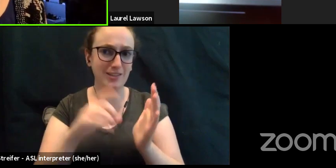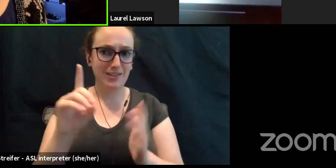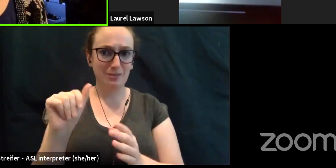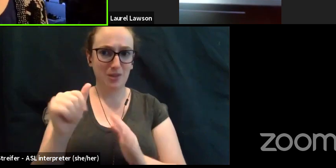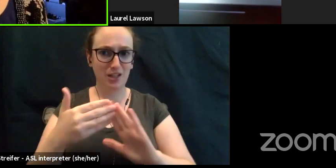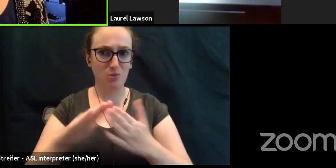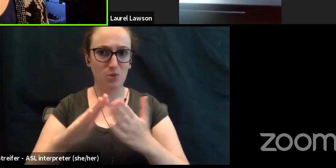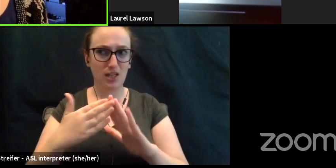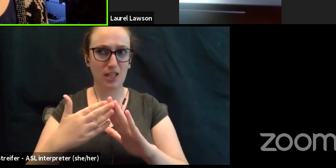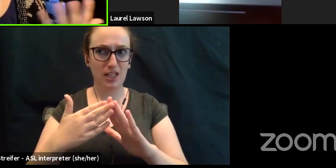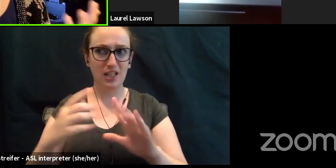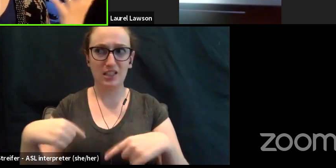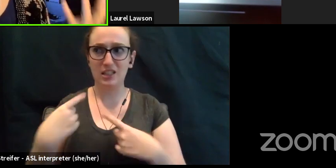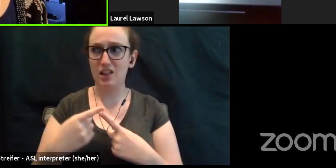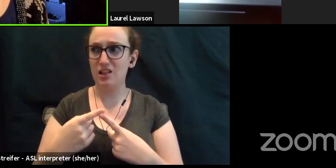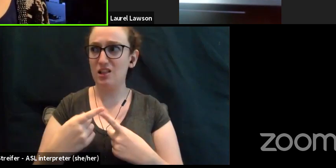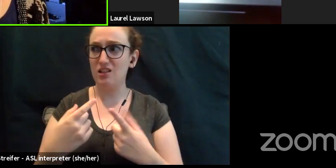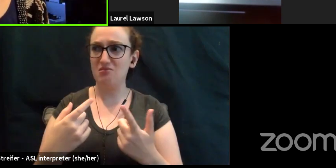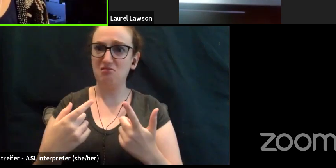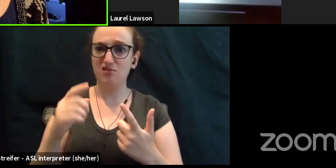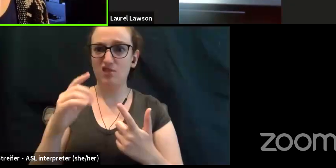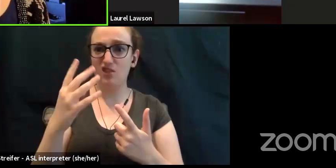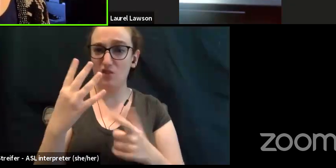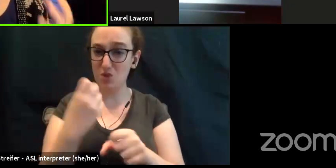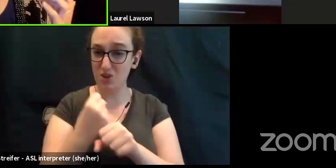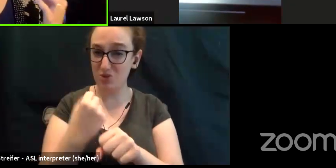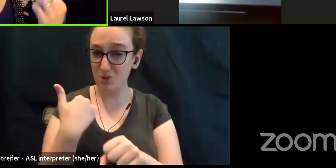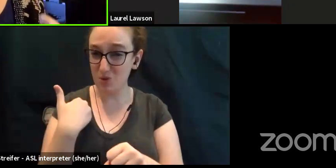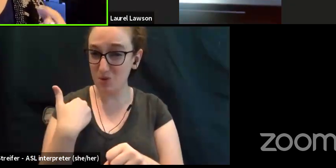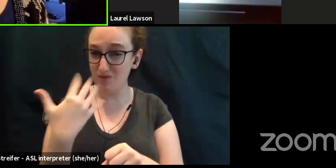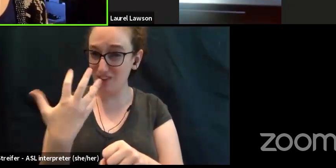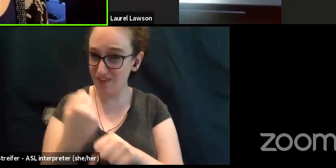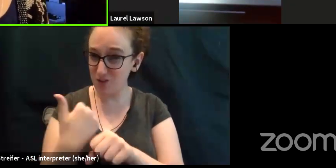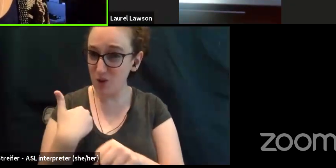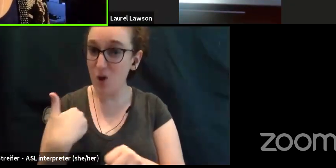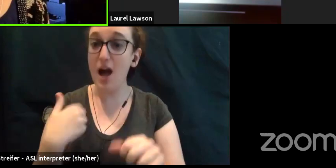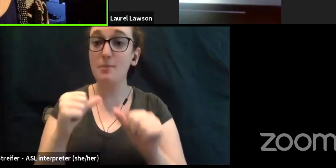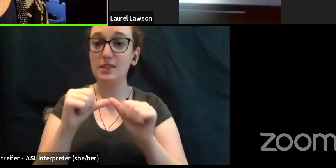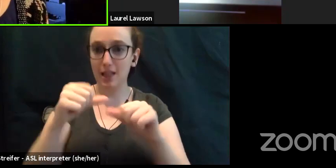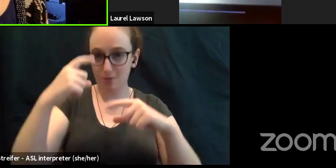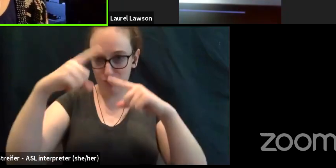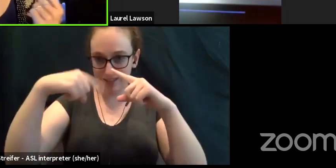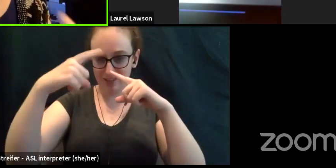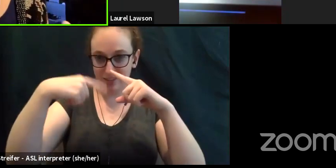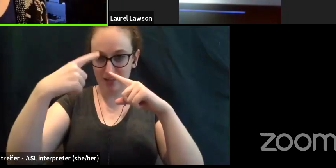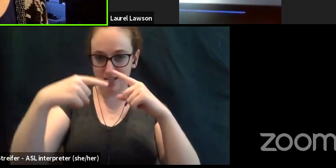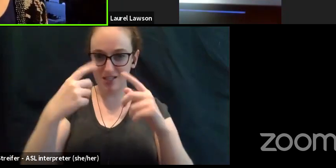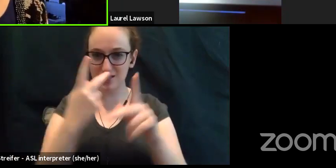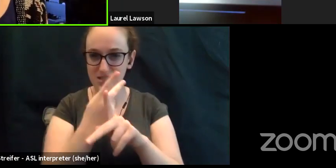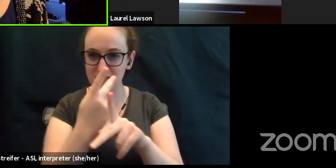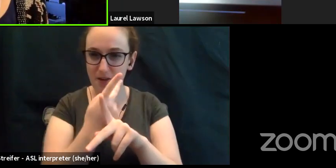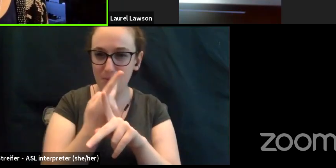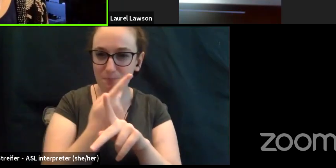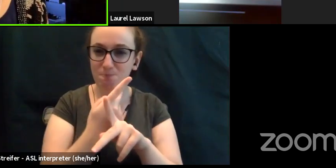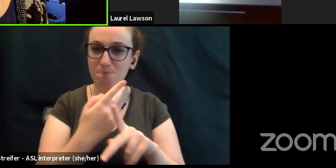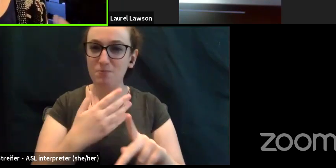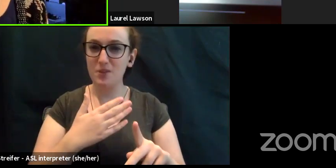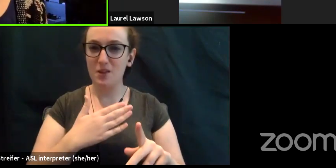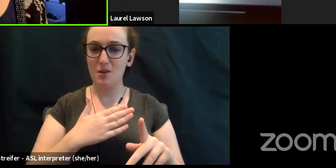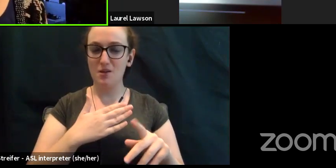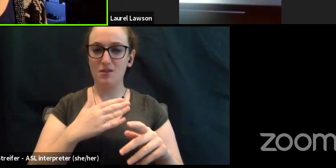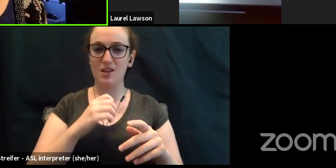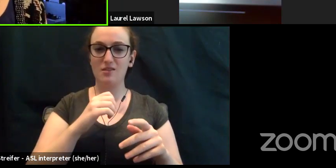until maybe 4 or 5 years ago, I am still processing, I'm still in the process of unlearning